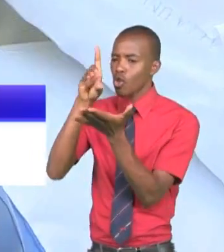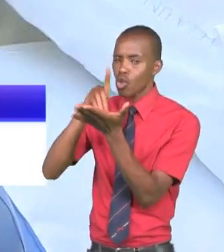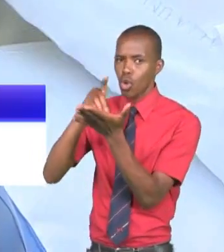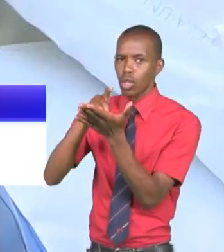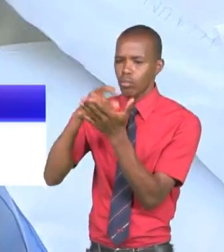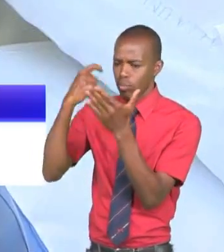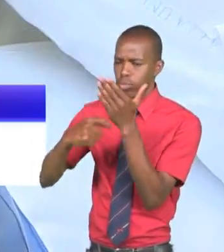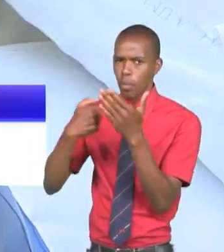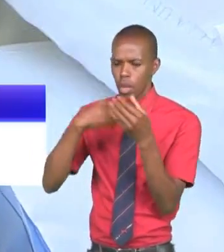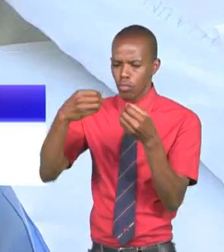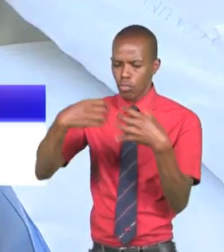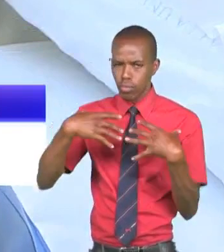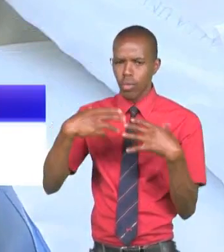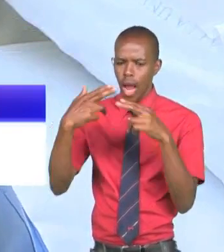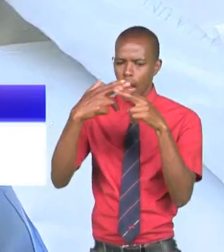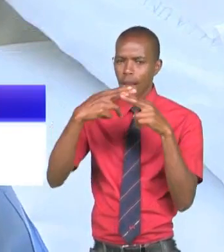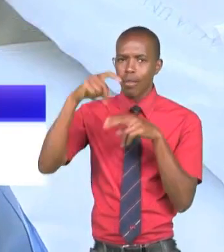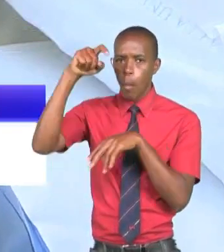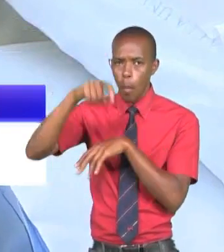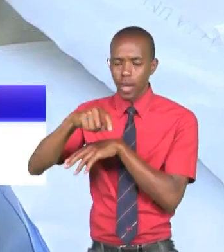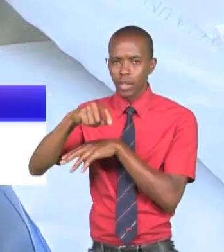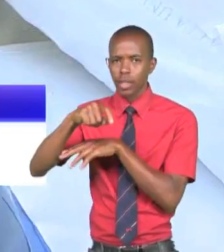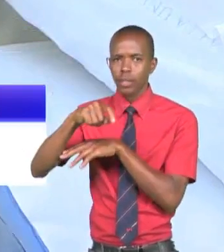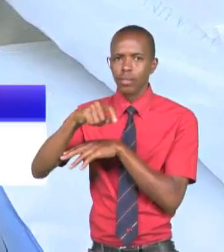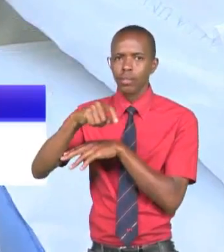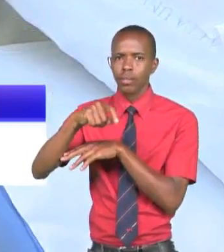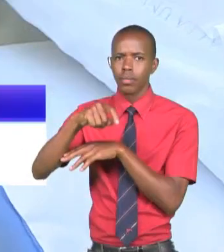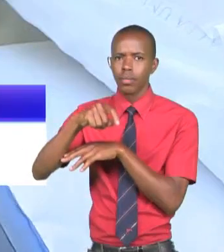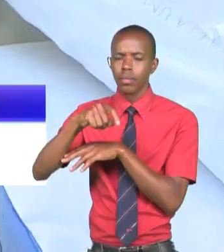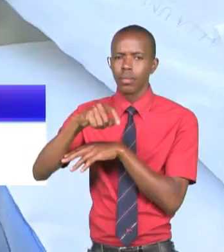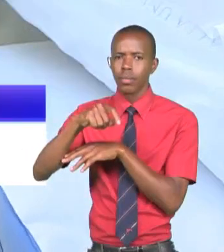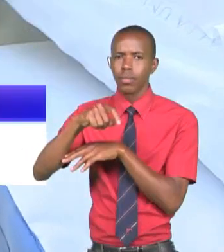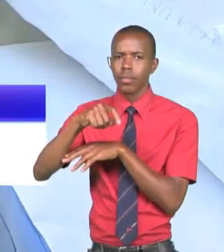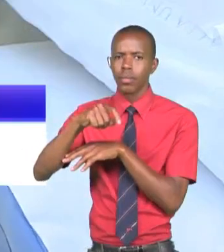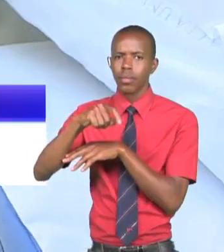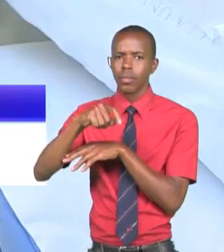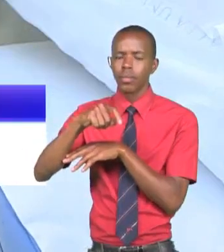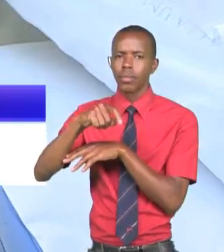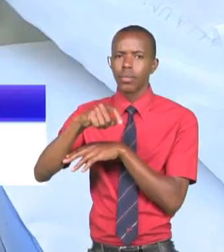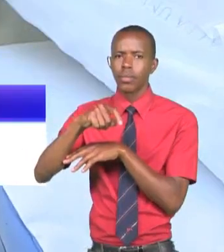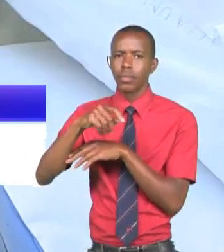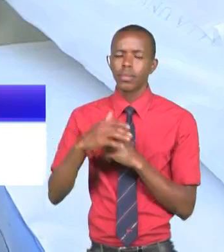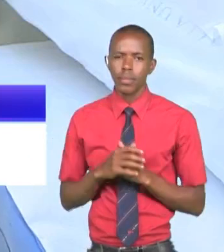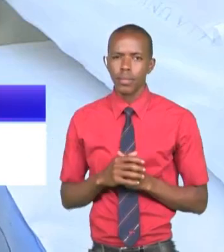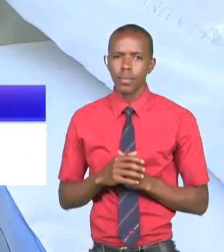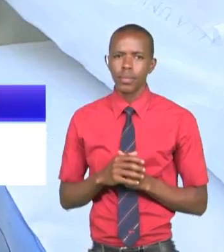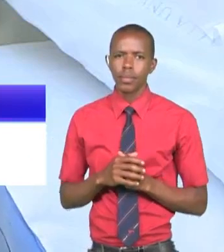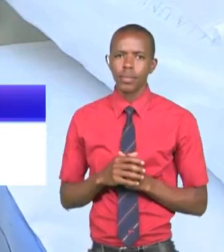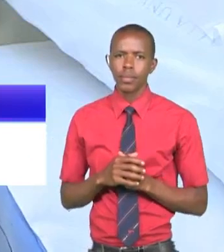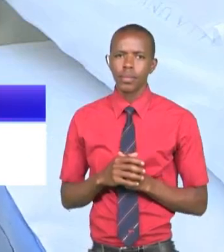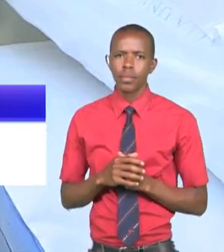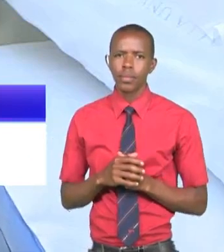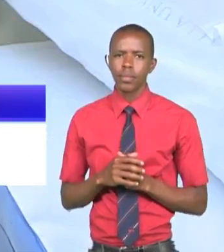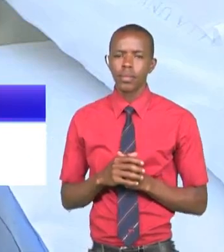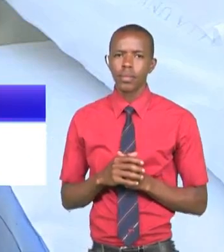I was told, now you have to be very careful even when you're walking. Because the moment you fall, your blood won't clot.